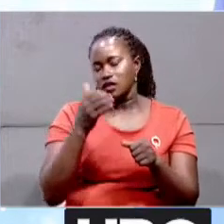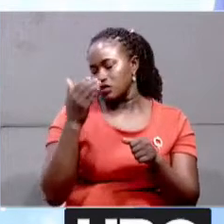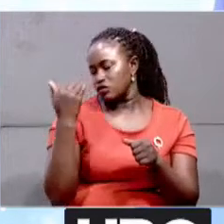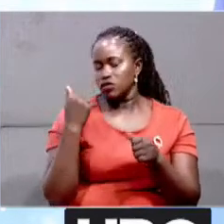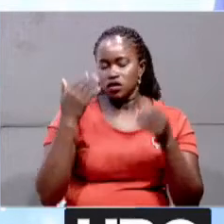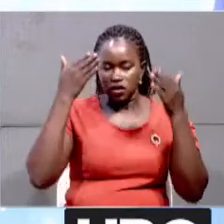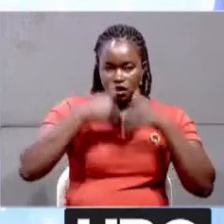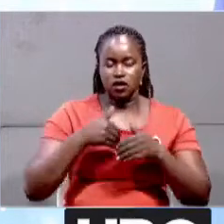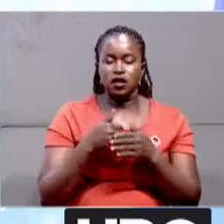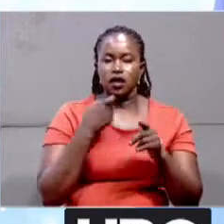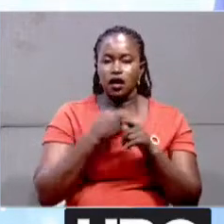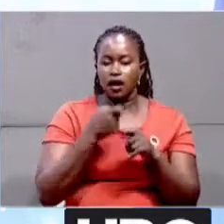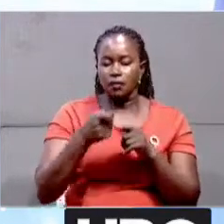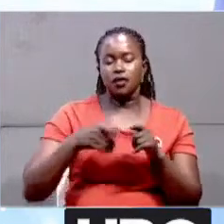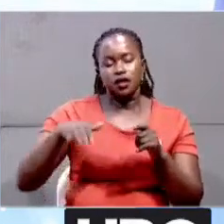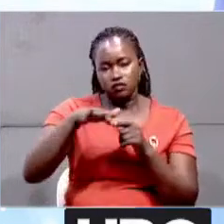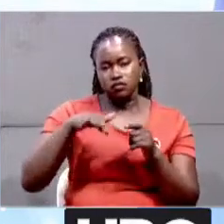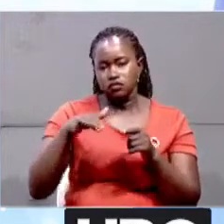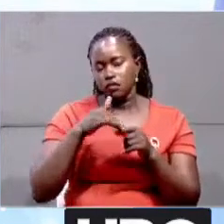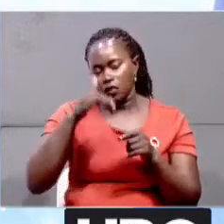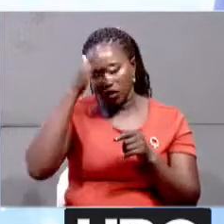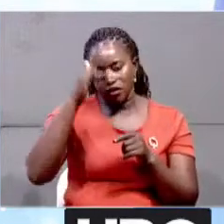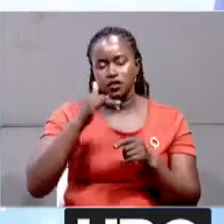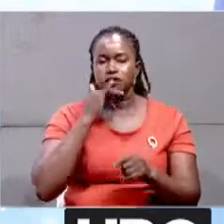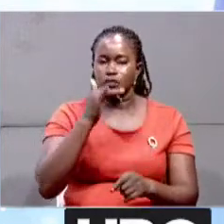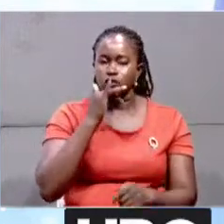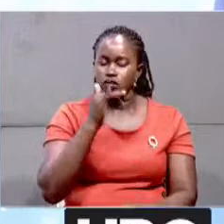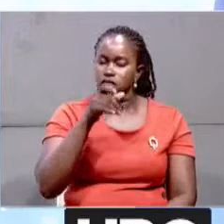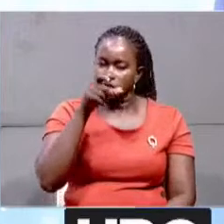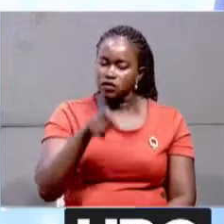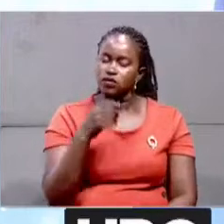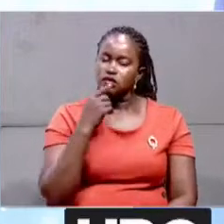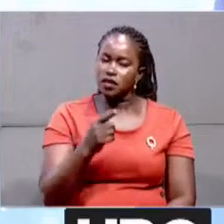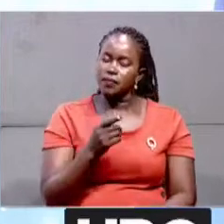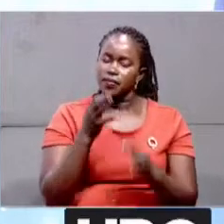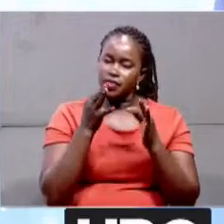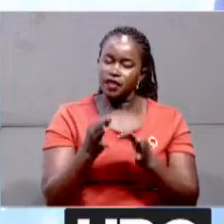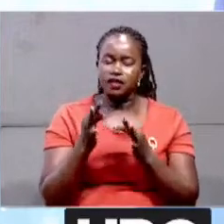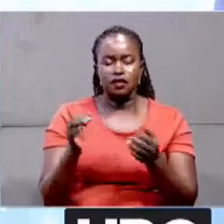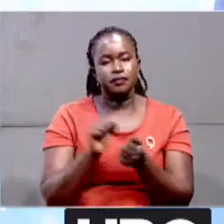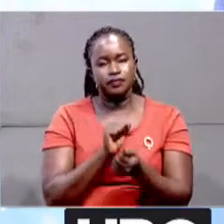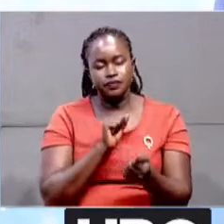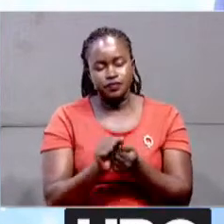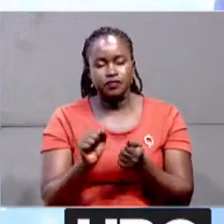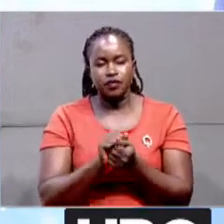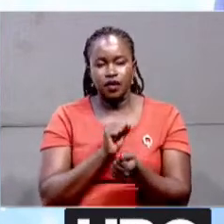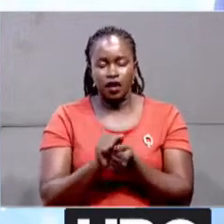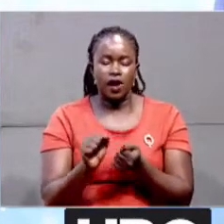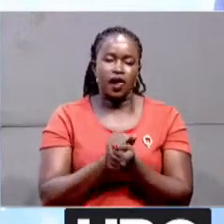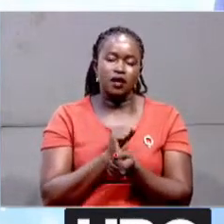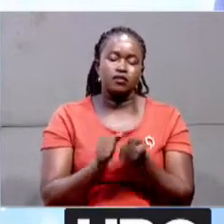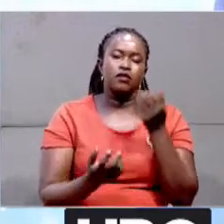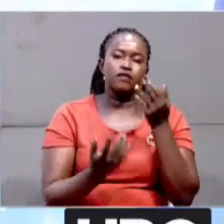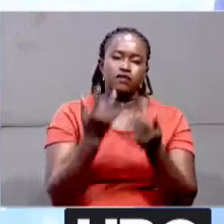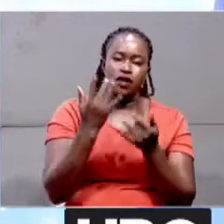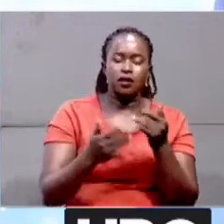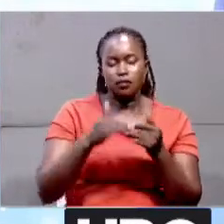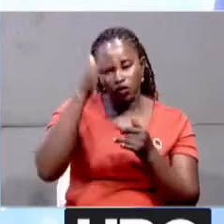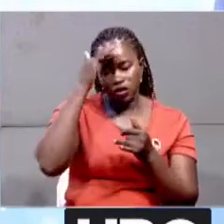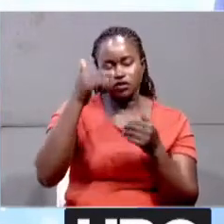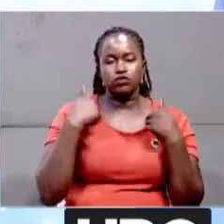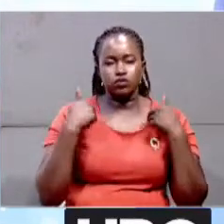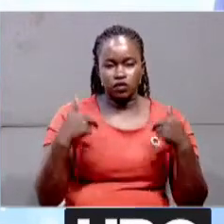to Kampala Metropolitan spokesperson Patrick Onyango, among the destroyed items in the inferno were police